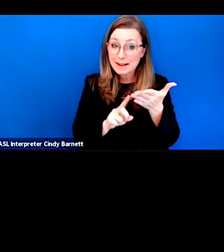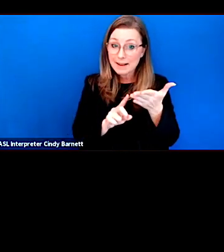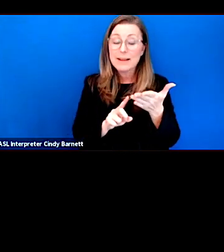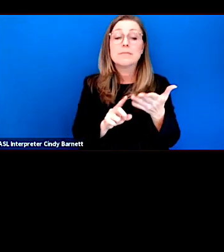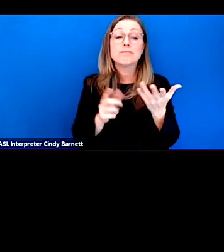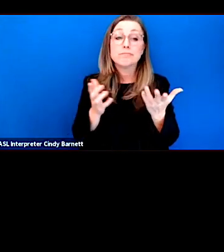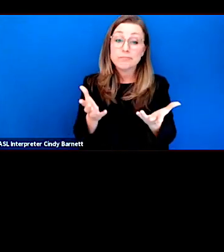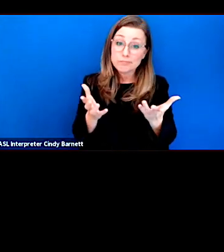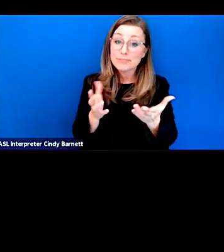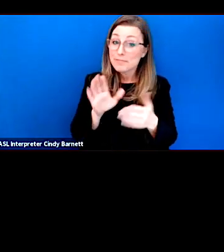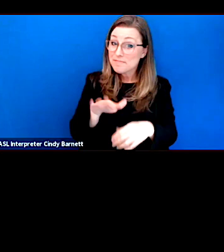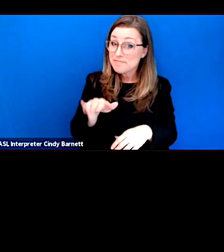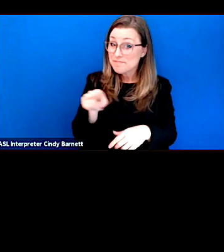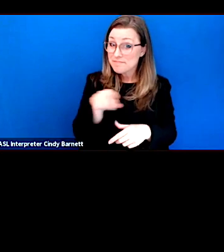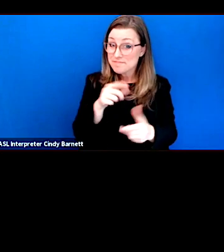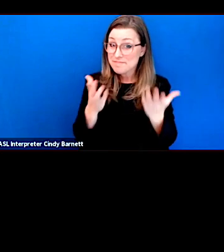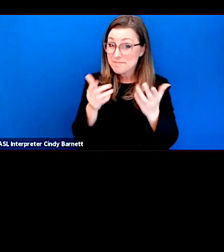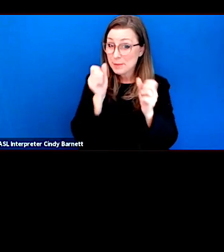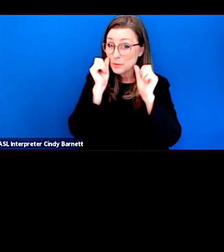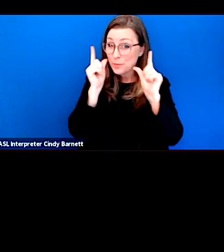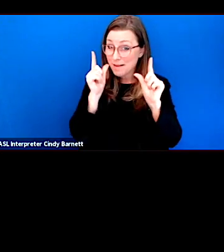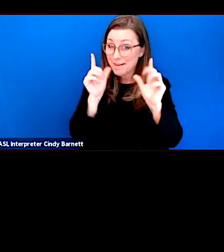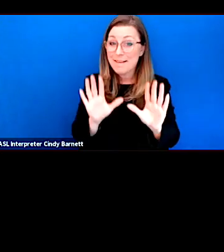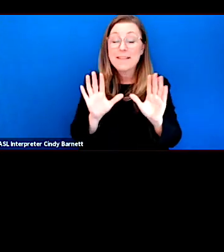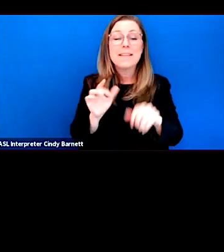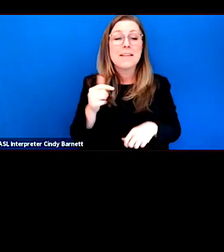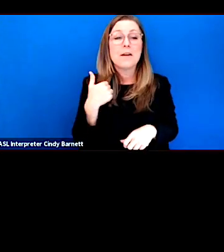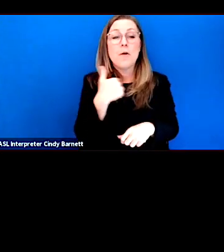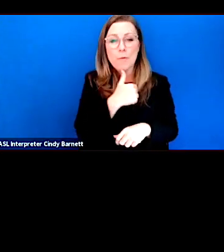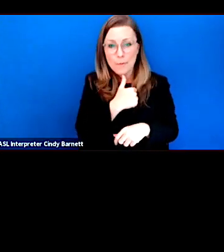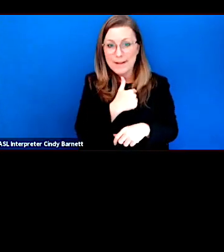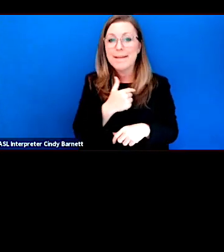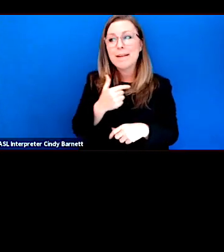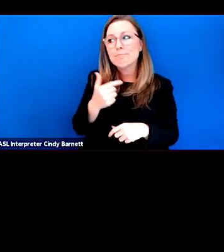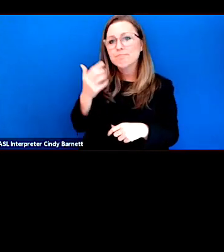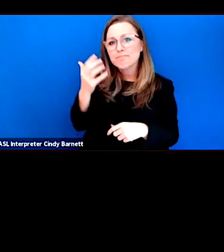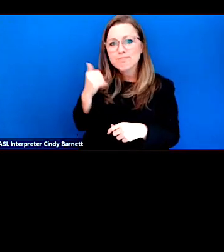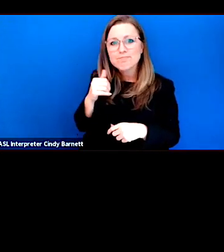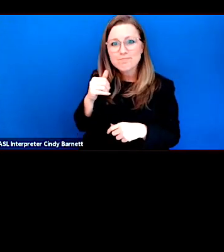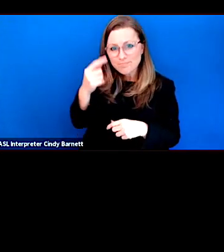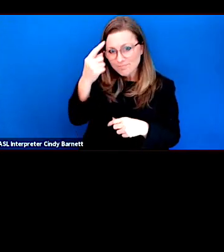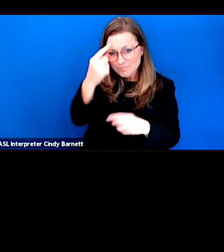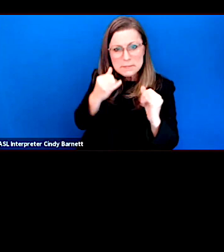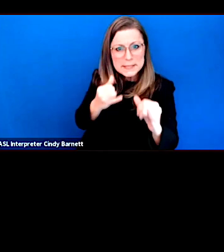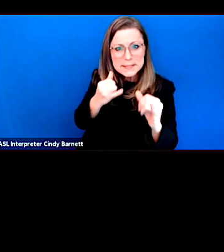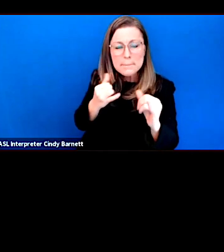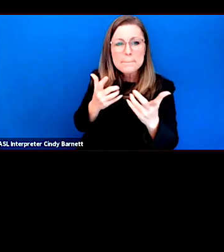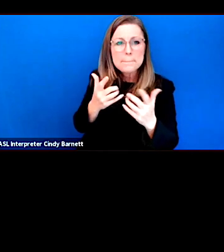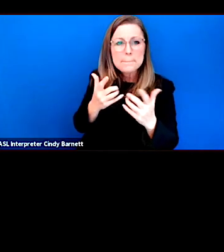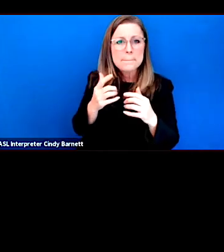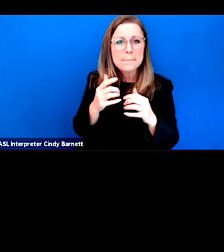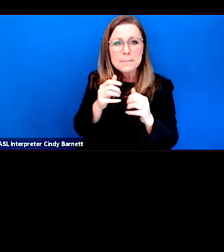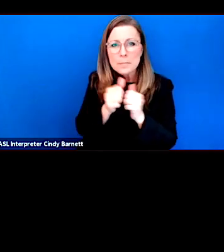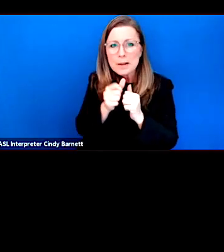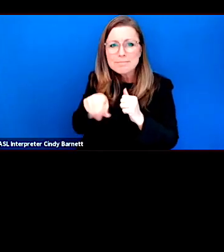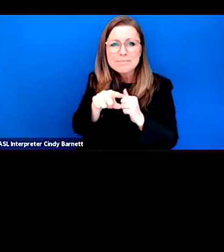this might be a surprise for you, but we originally agreed with 57% of you.